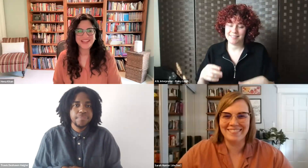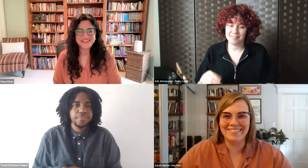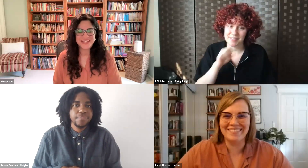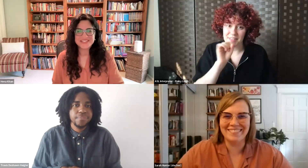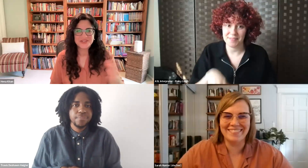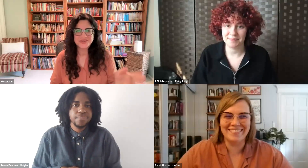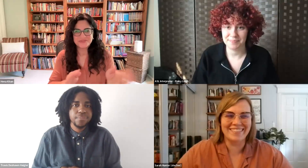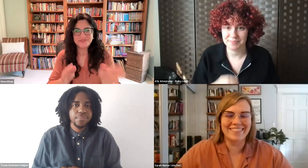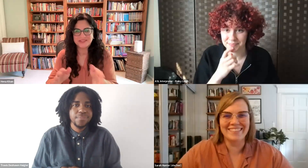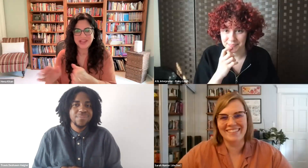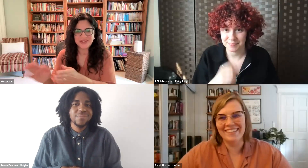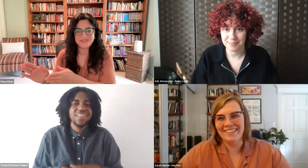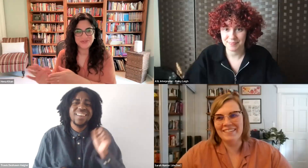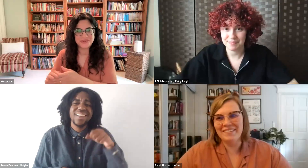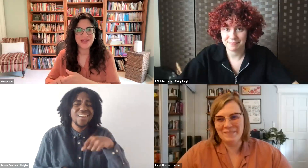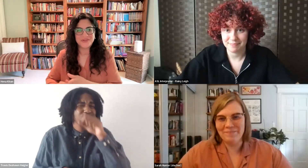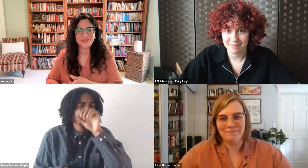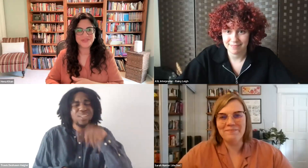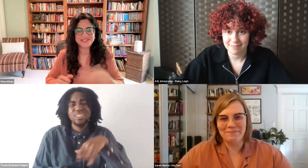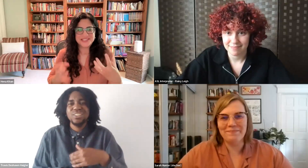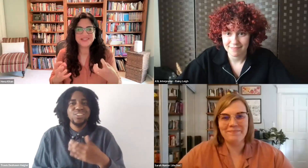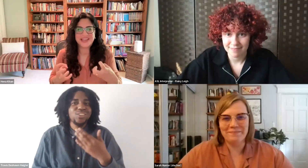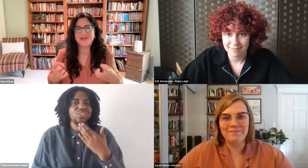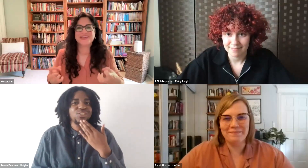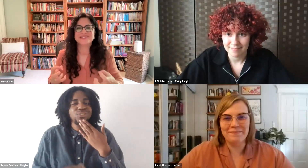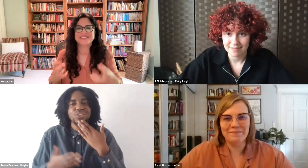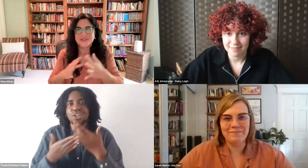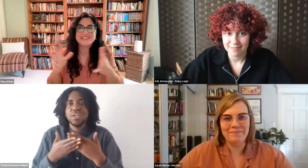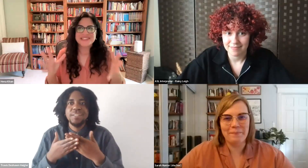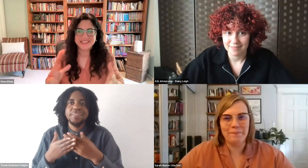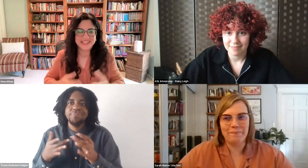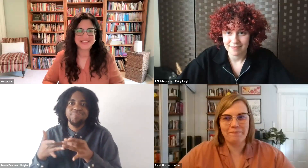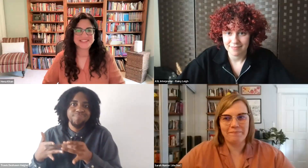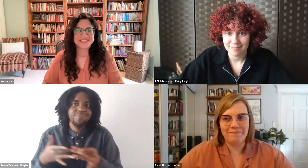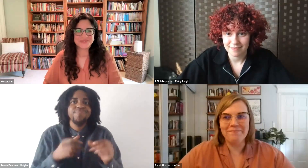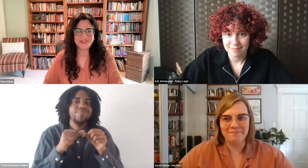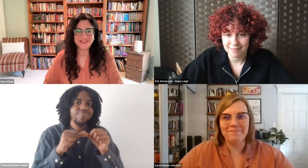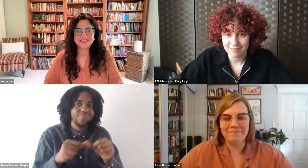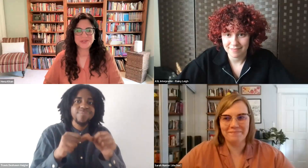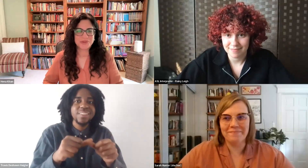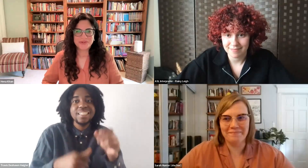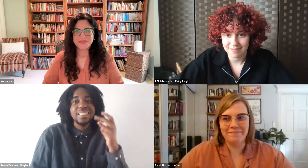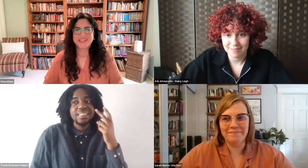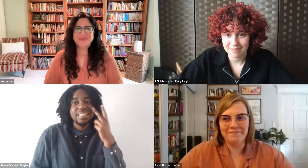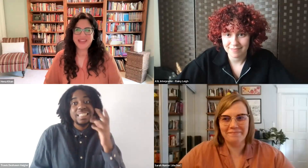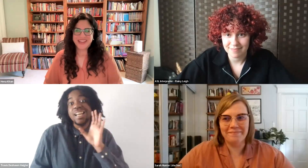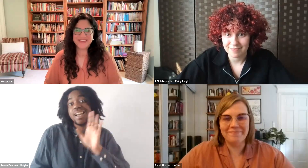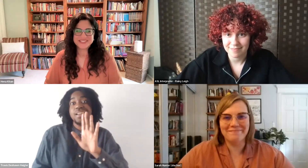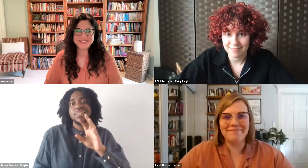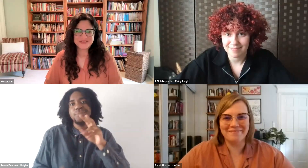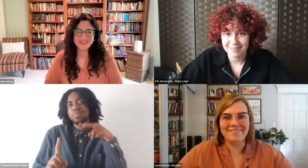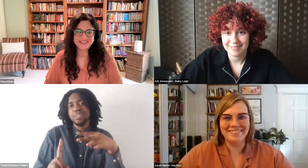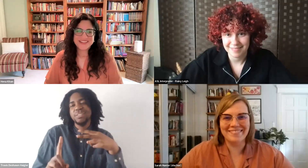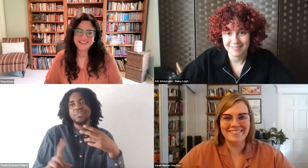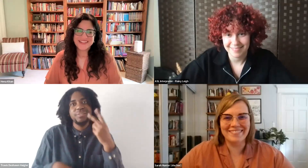I love that. Yeah. It's a good like carry throughout, where you see like how he's seeing things in this very superhero-y way,